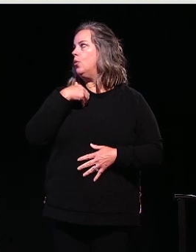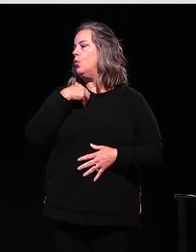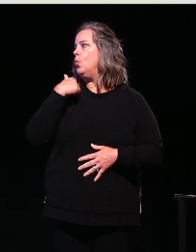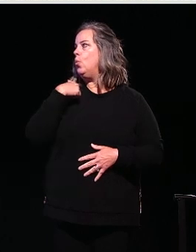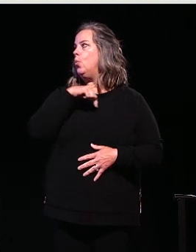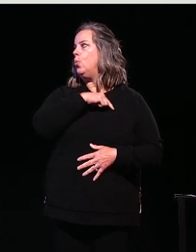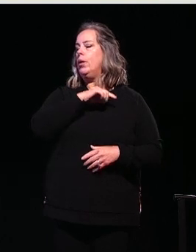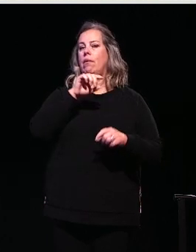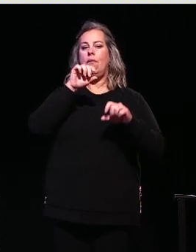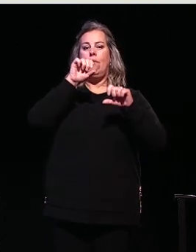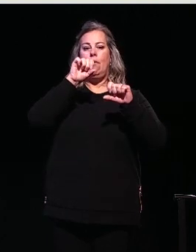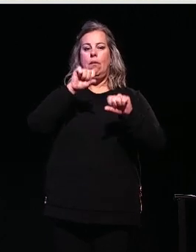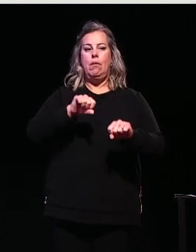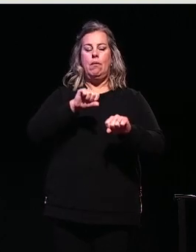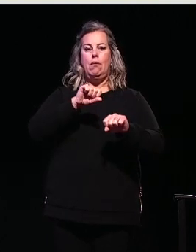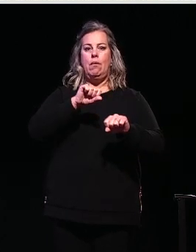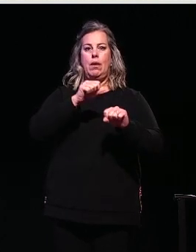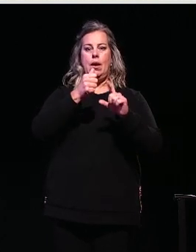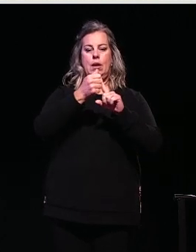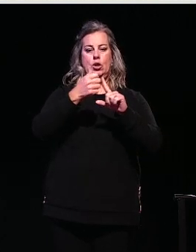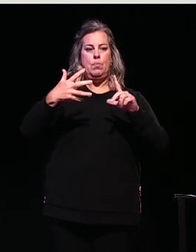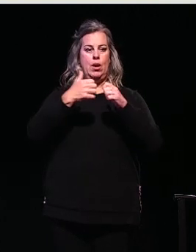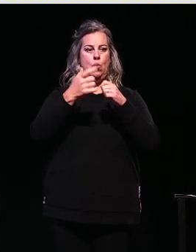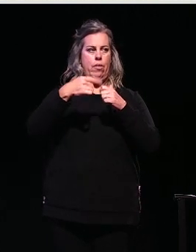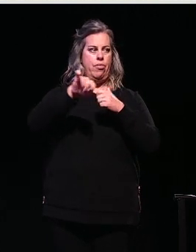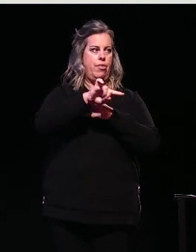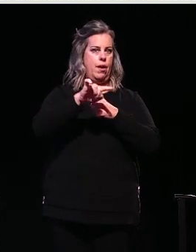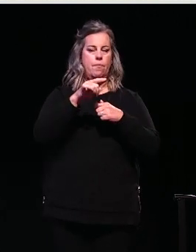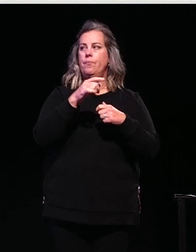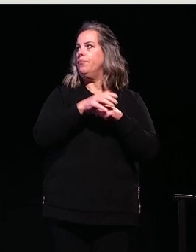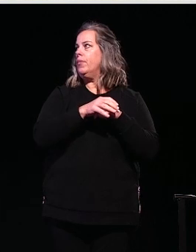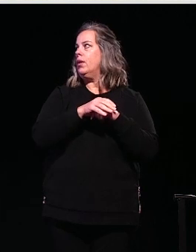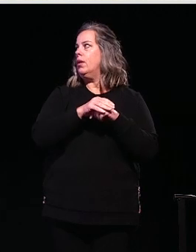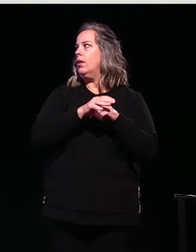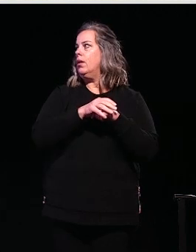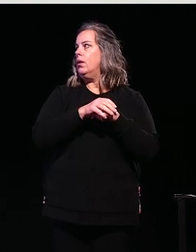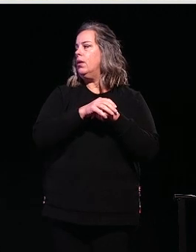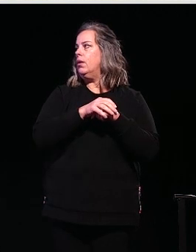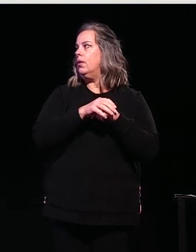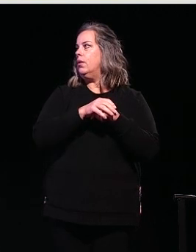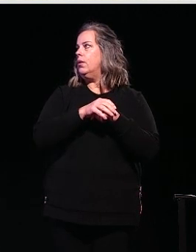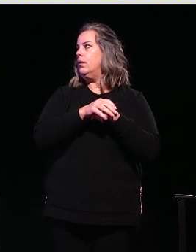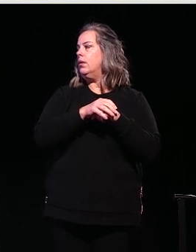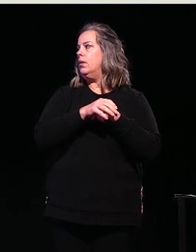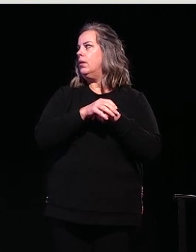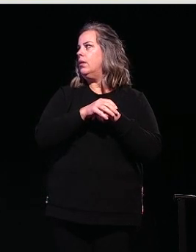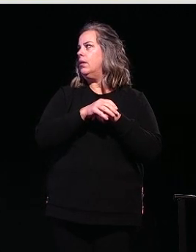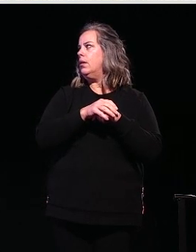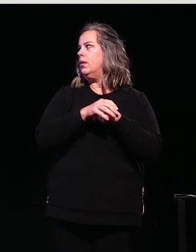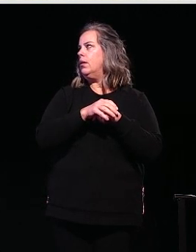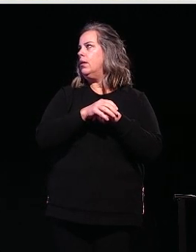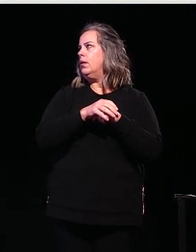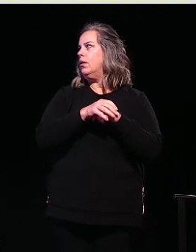can land and expand with them, continue to grow. This allows us to avoid going direct to grower, which is a famous way to fail in agriculture, and a very difficult